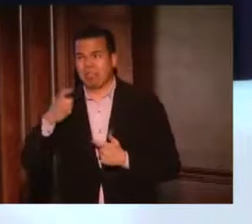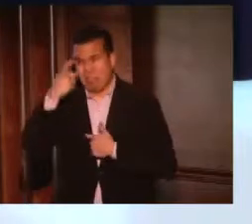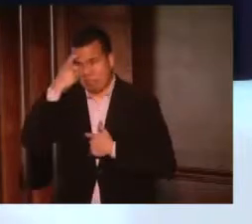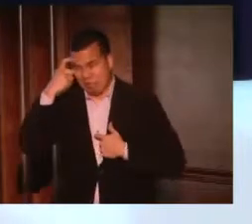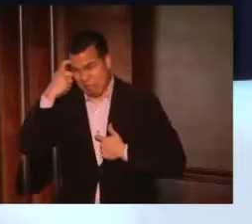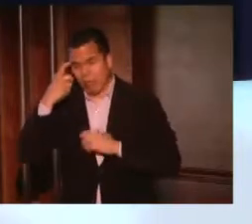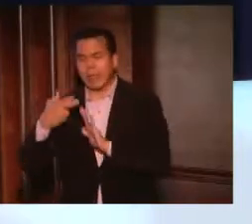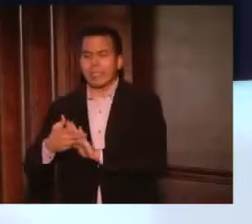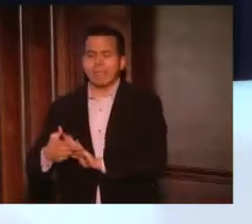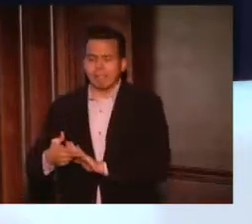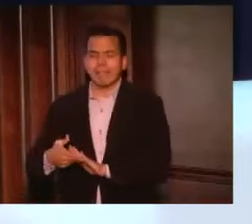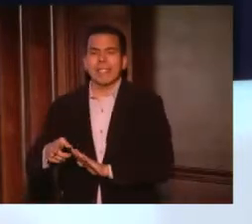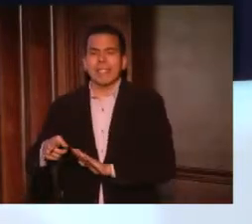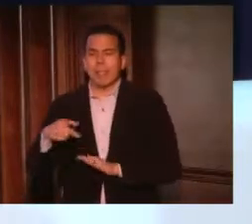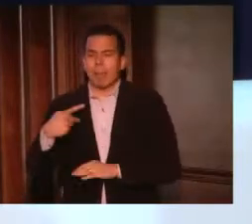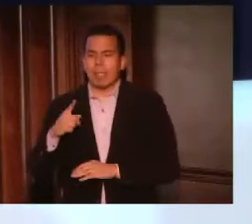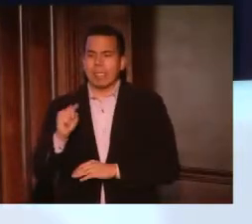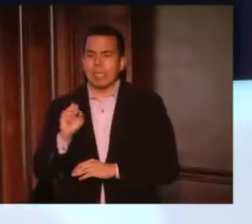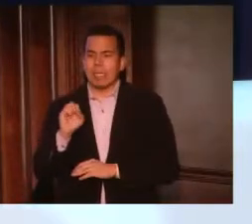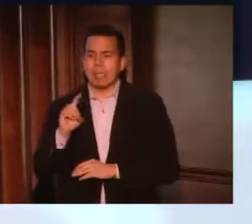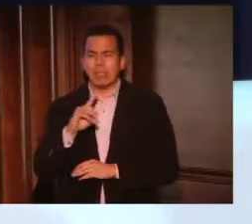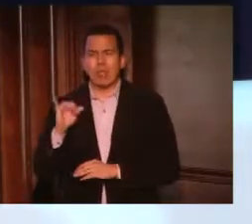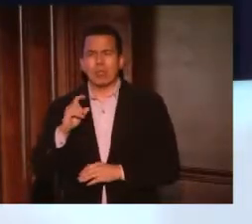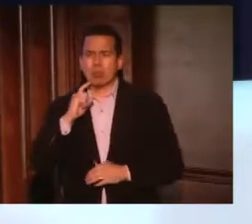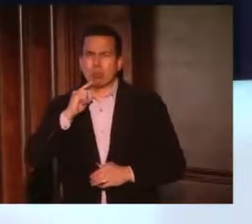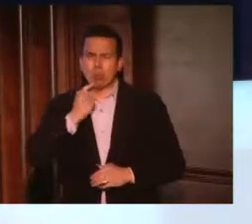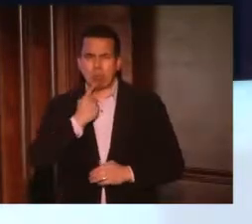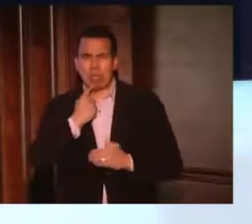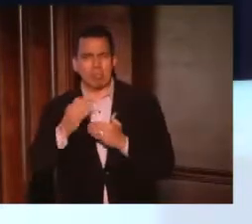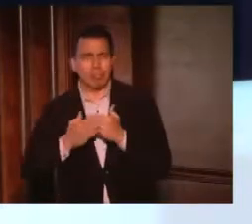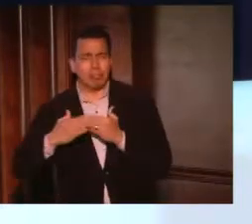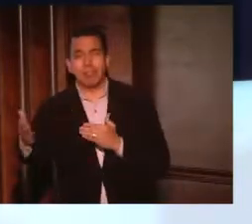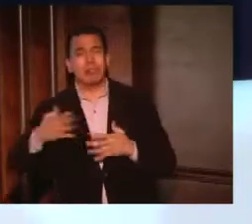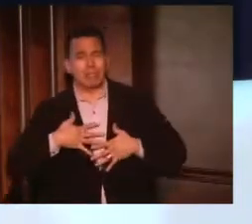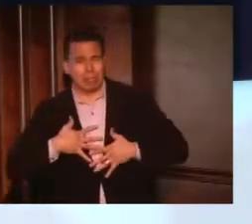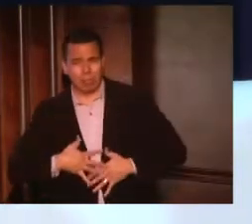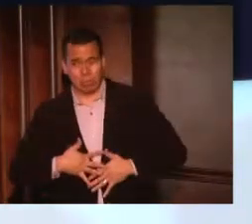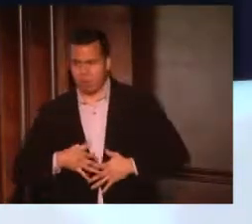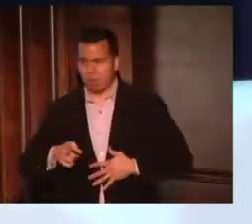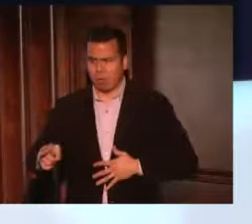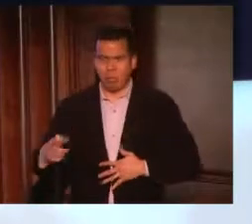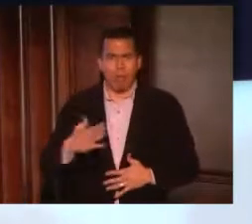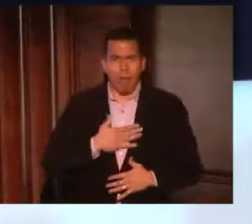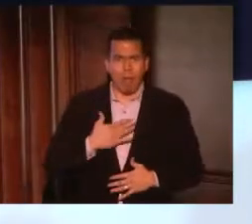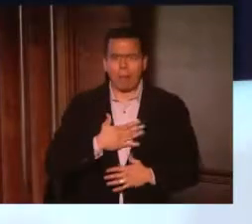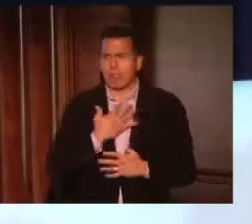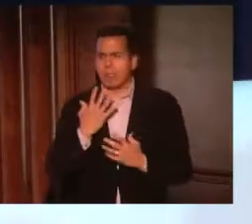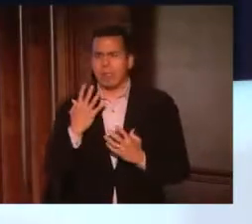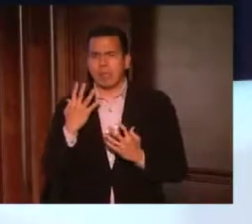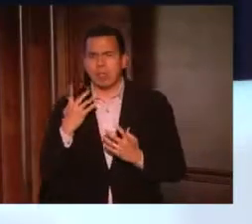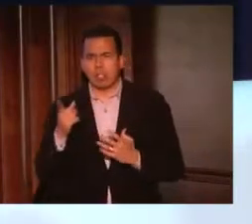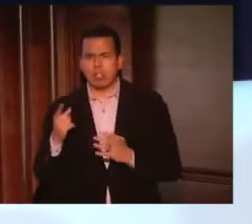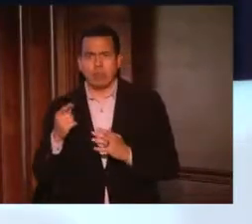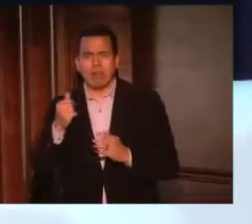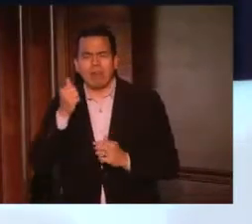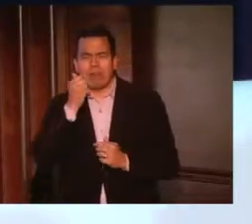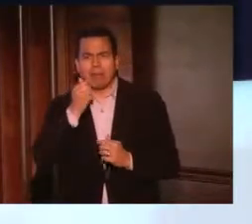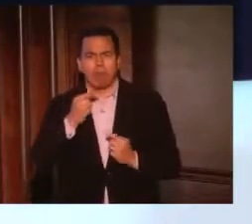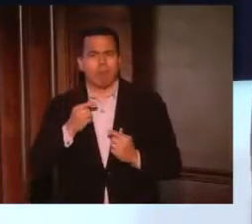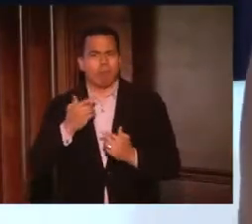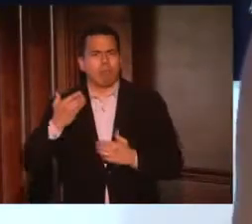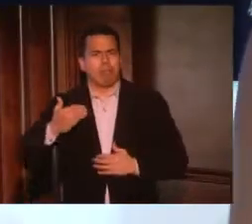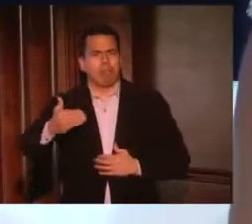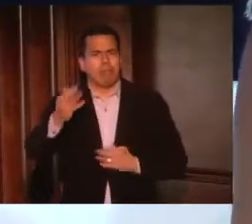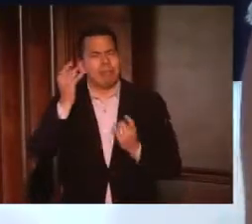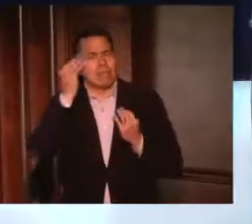with PTSD and chronic depression. And as someone who's happy and healthy, I struggled with suicide very regularly. With a huge